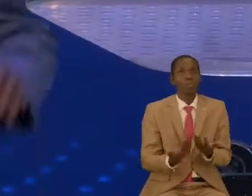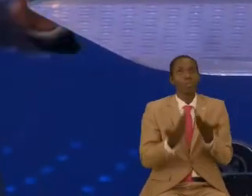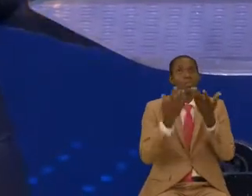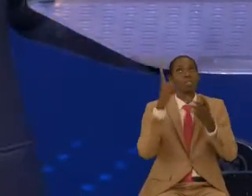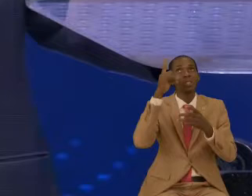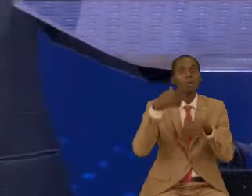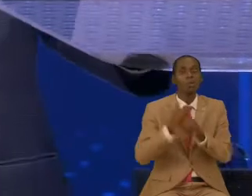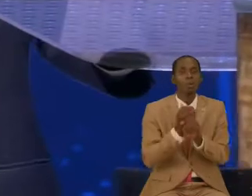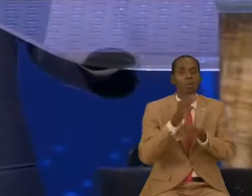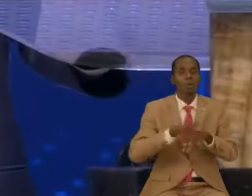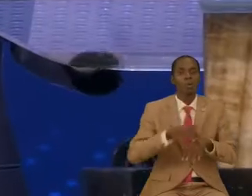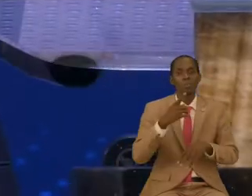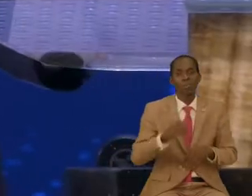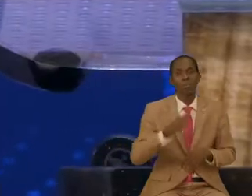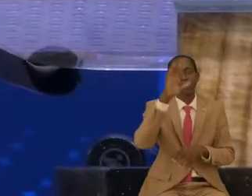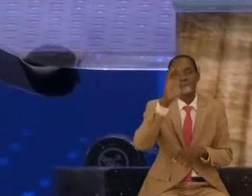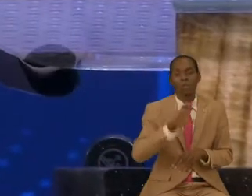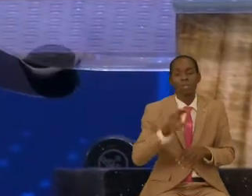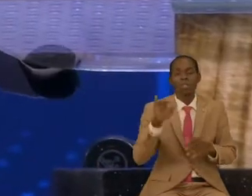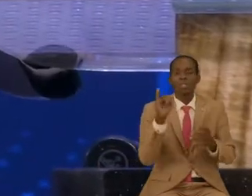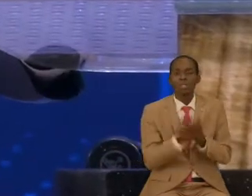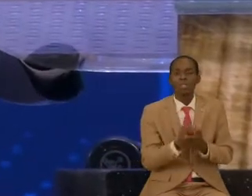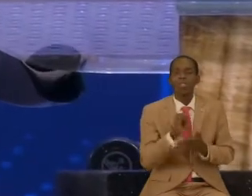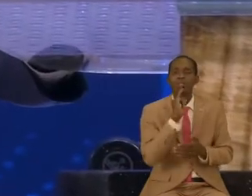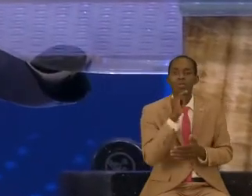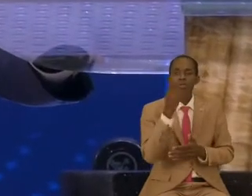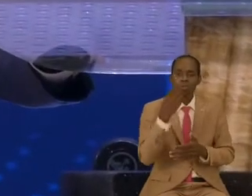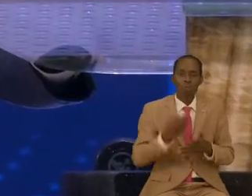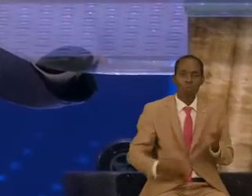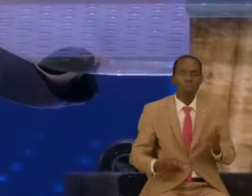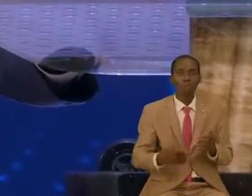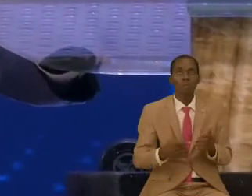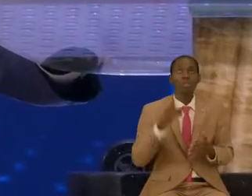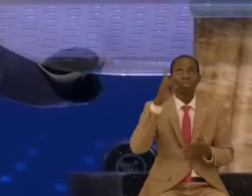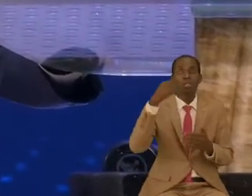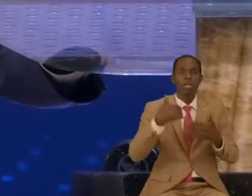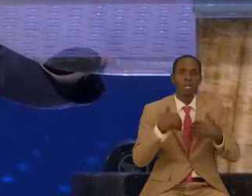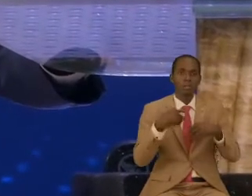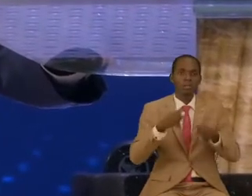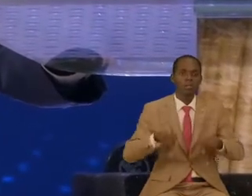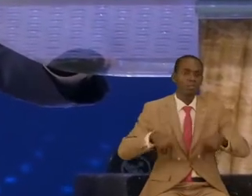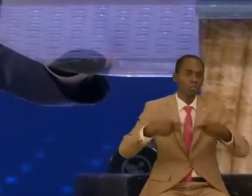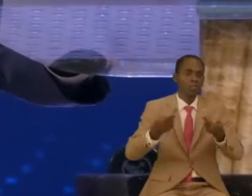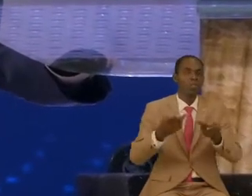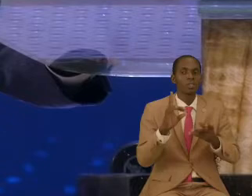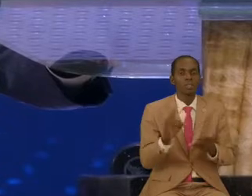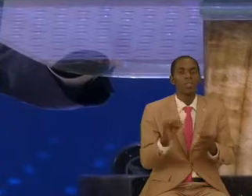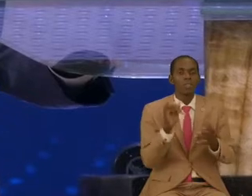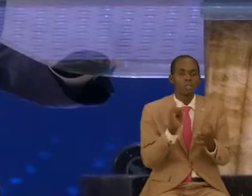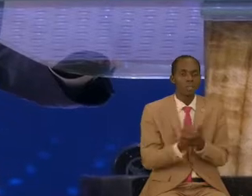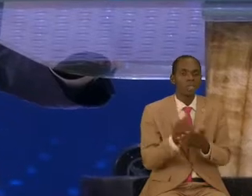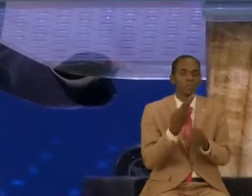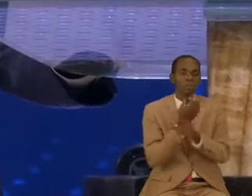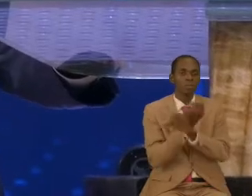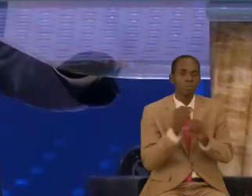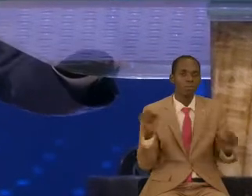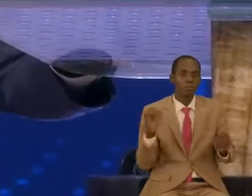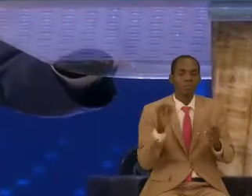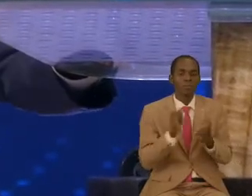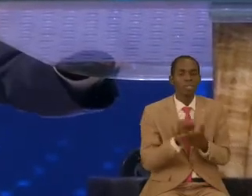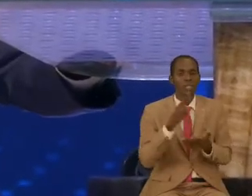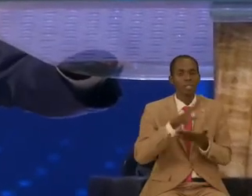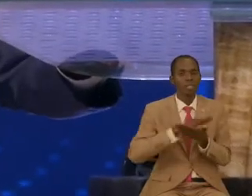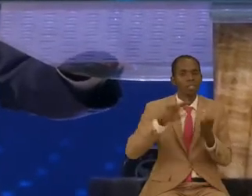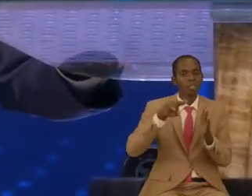made on the cross. That is what has provided reconciliation, redemption,